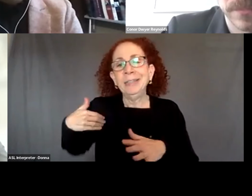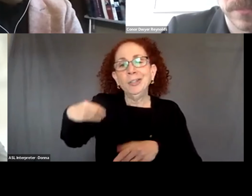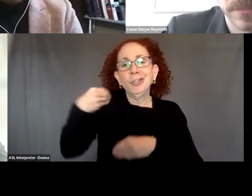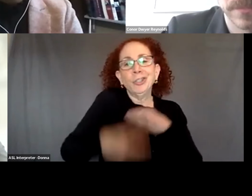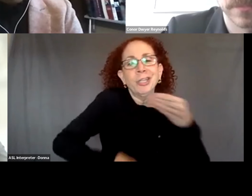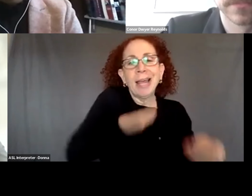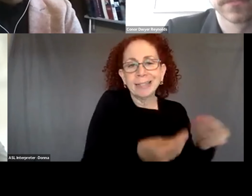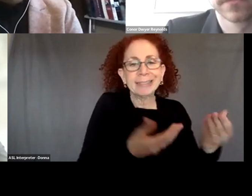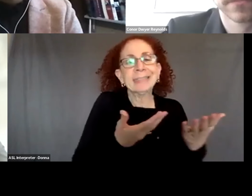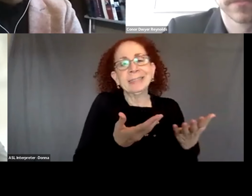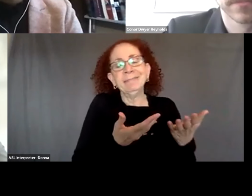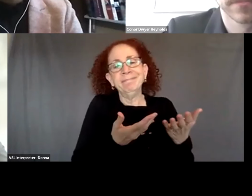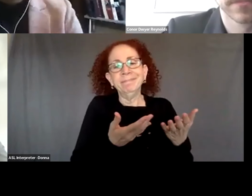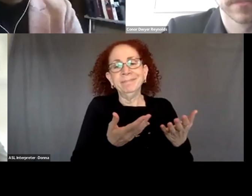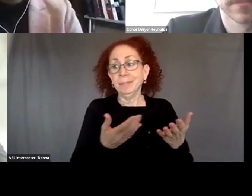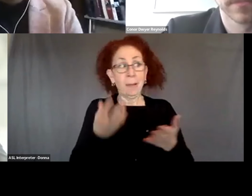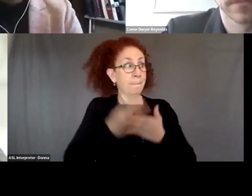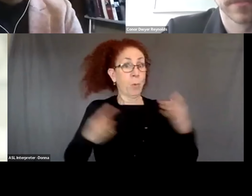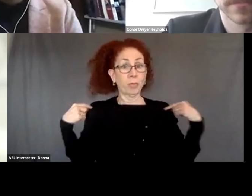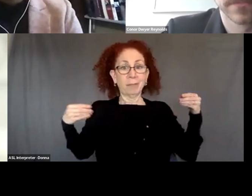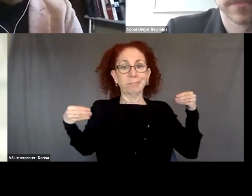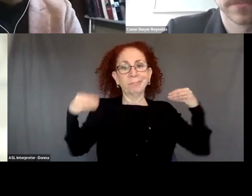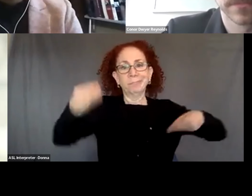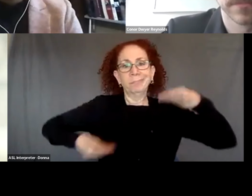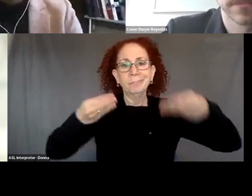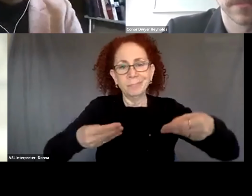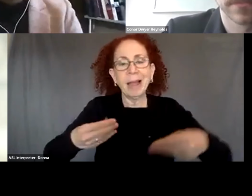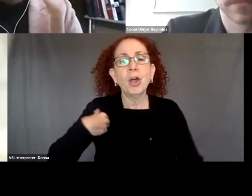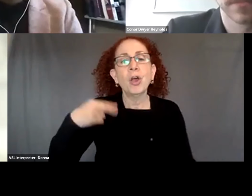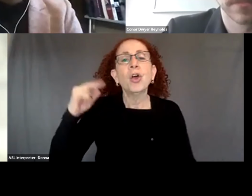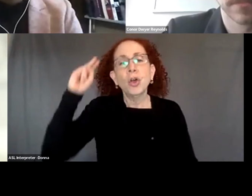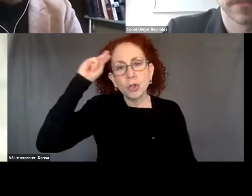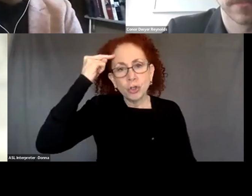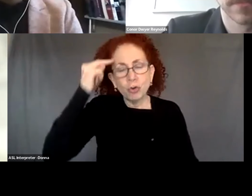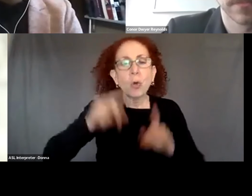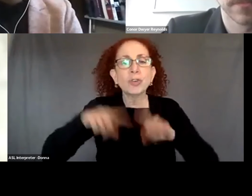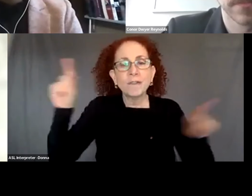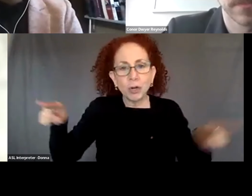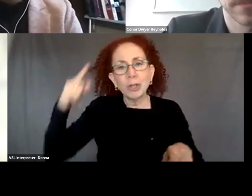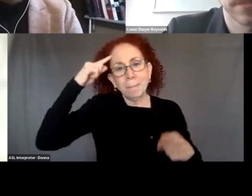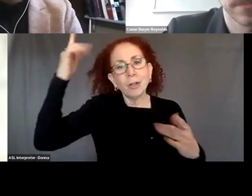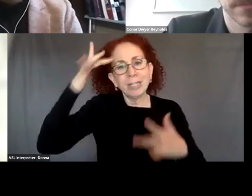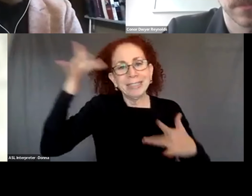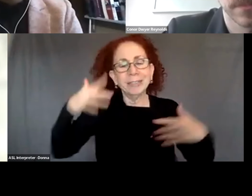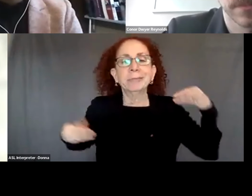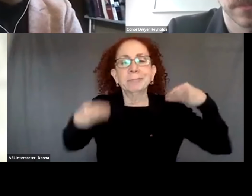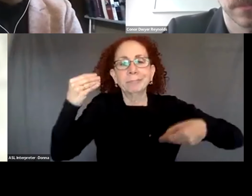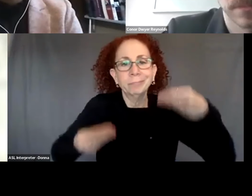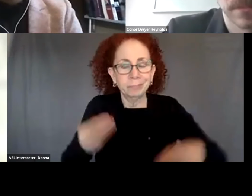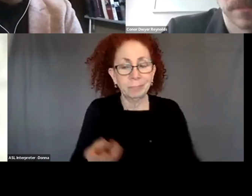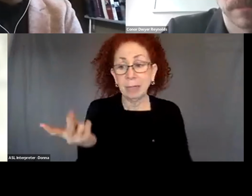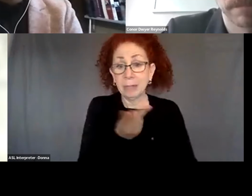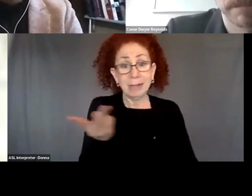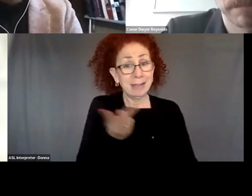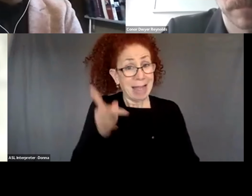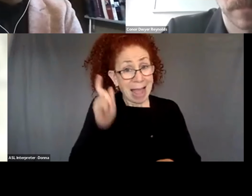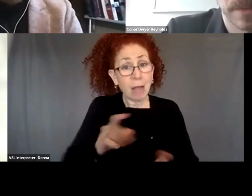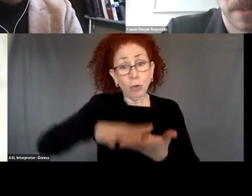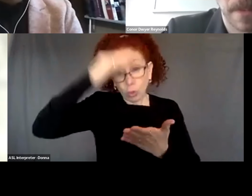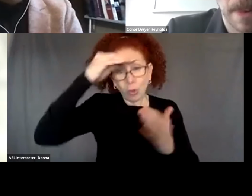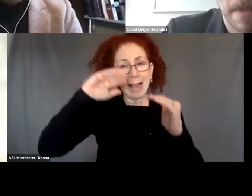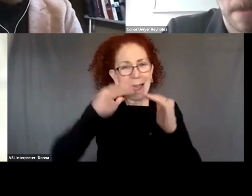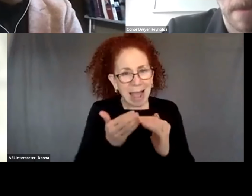two family lines chock full of neurodivergence and mental illness. And that means that they've had to learn to